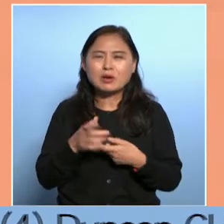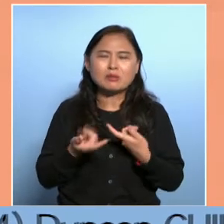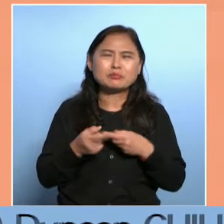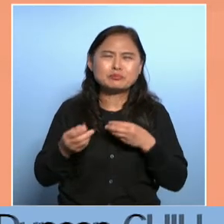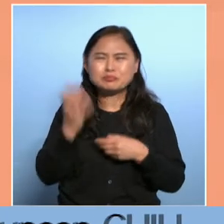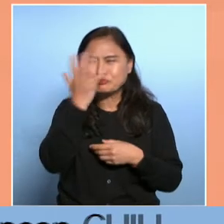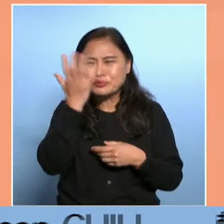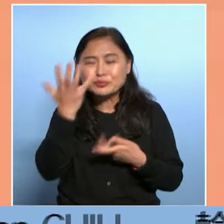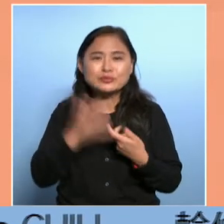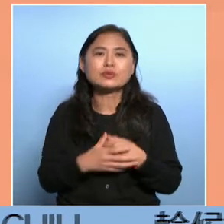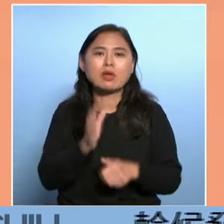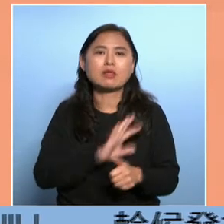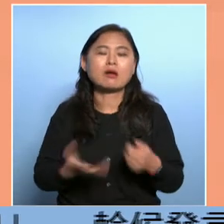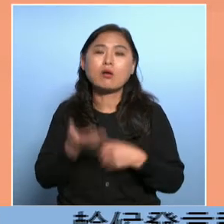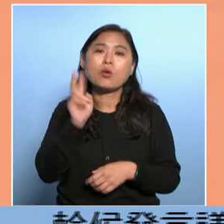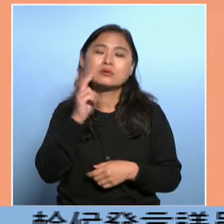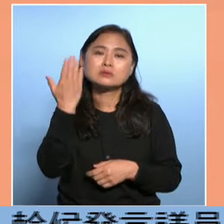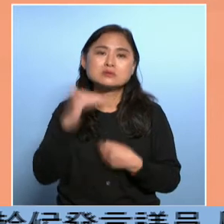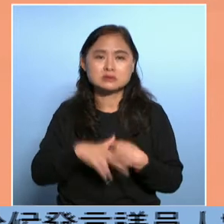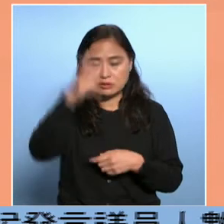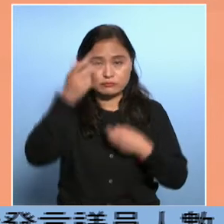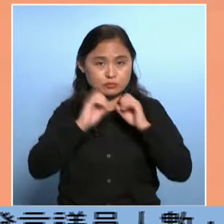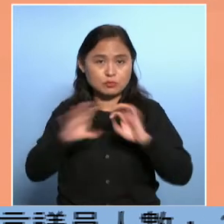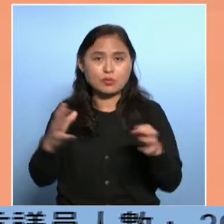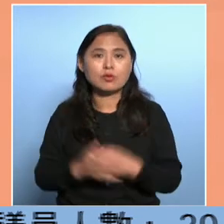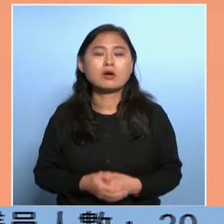new wave. And there are some